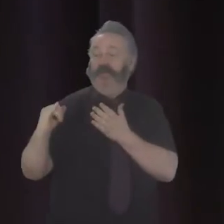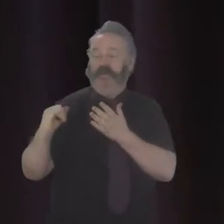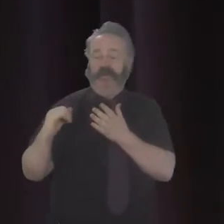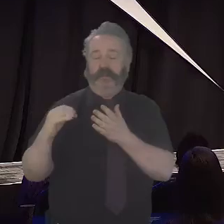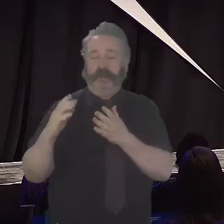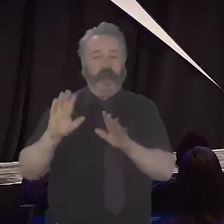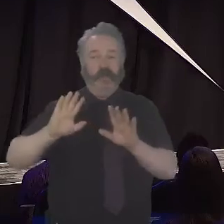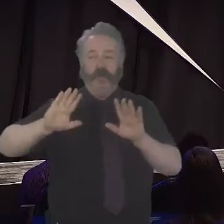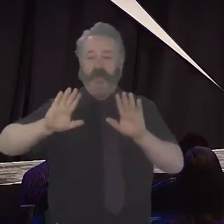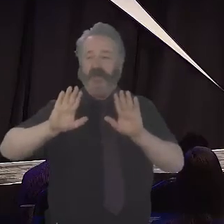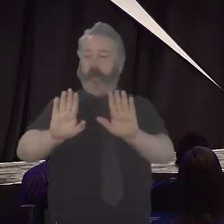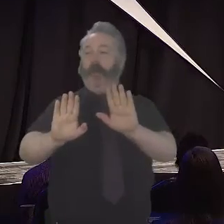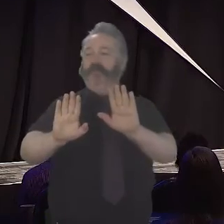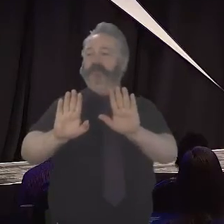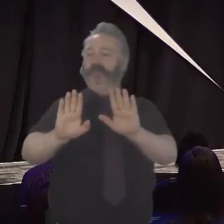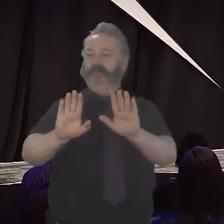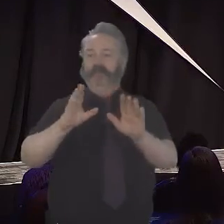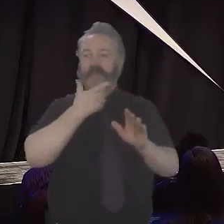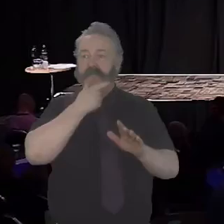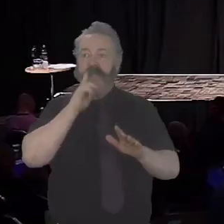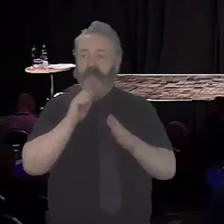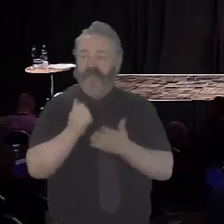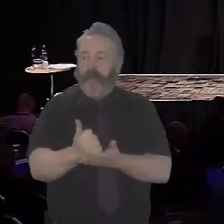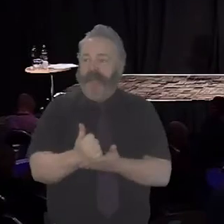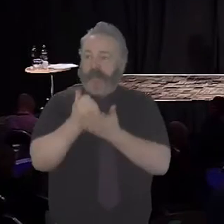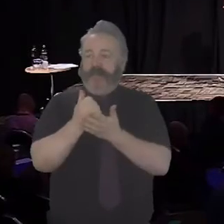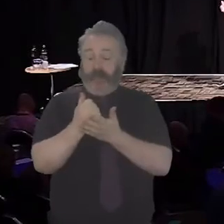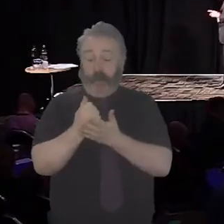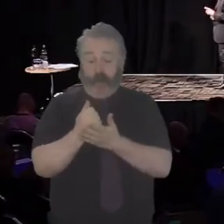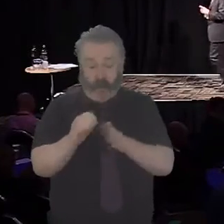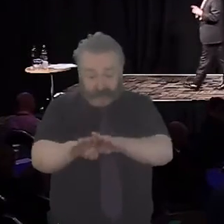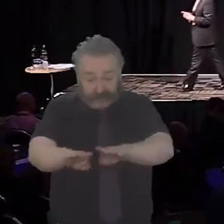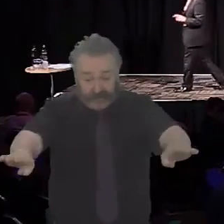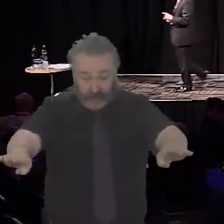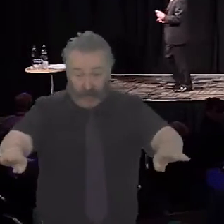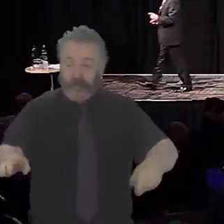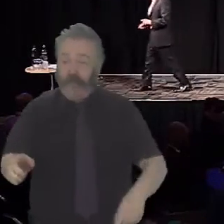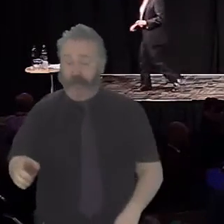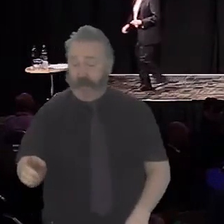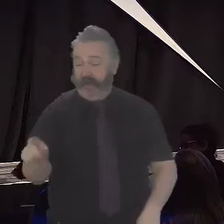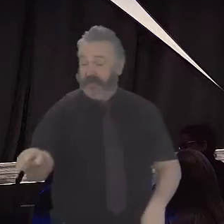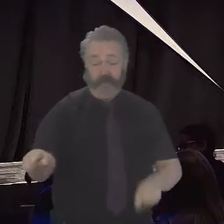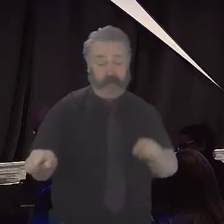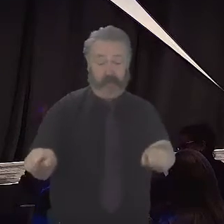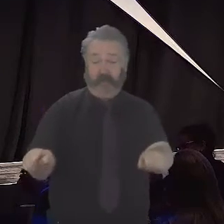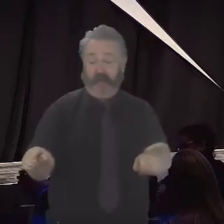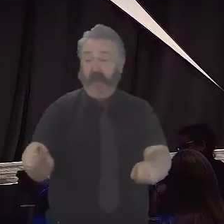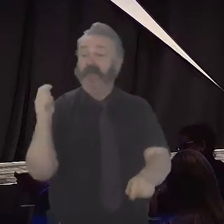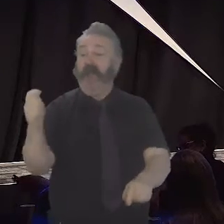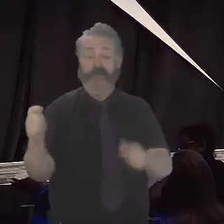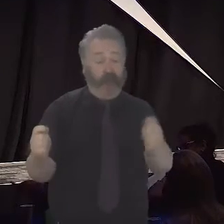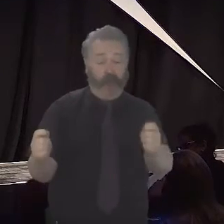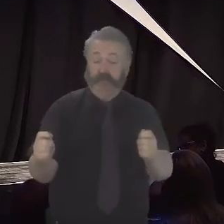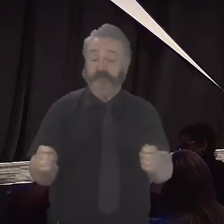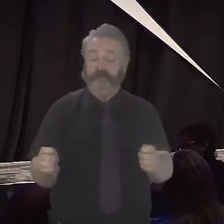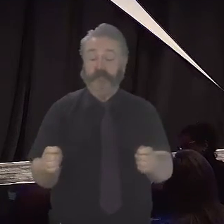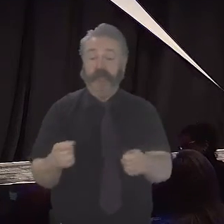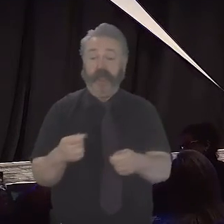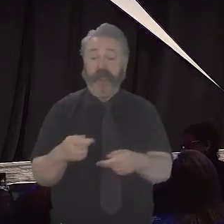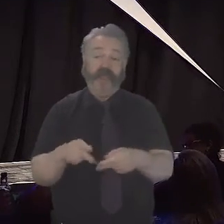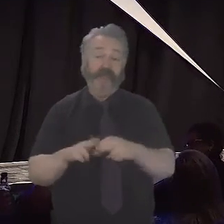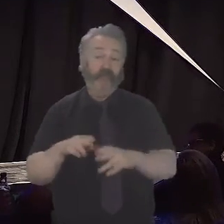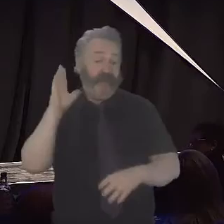so open up on your table you have got two cards when you hear the scenario